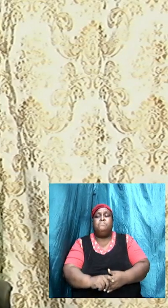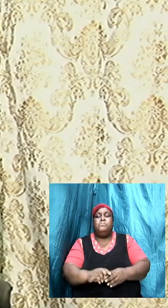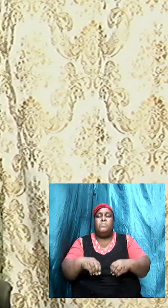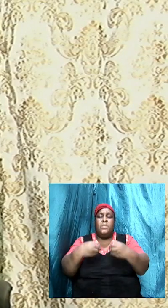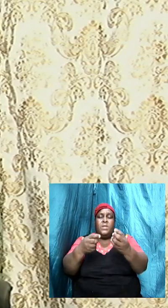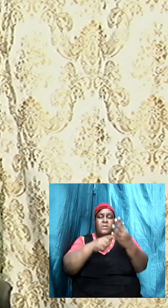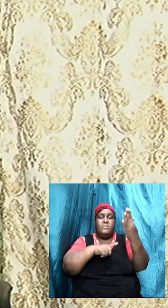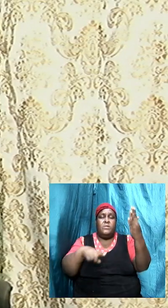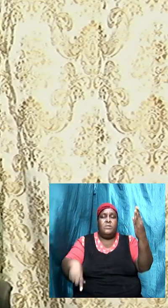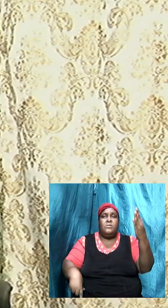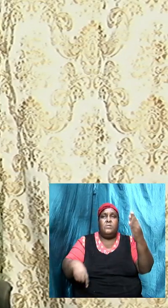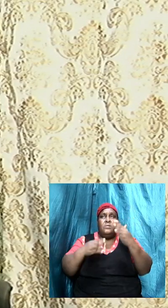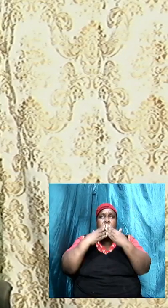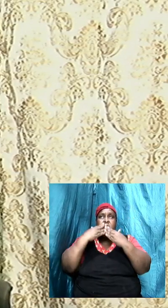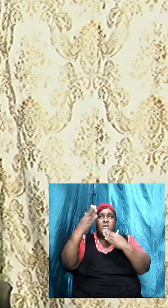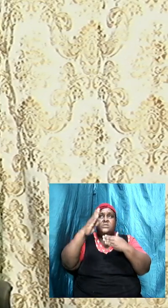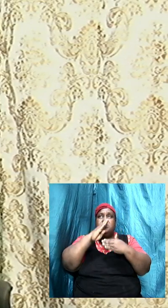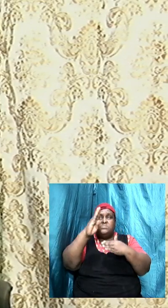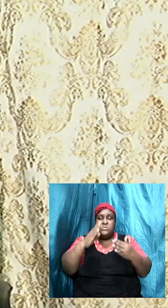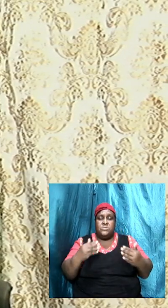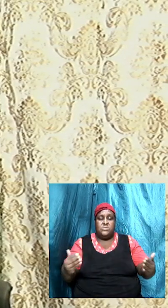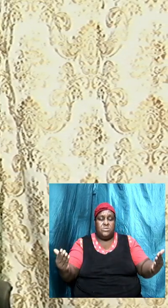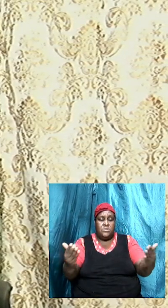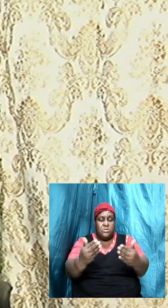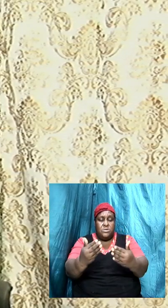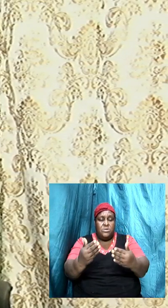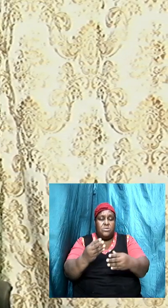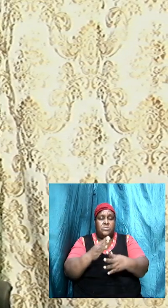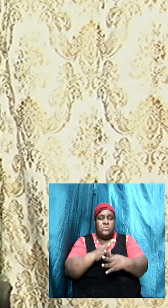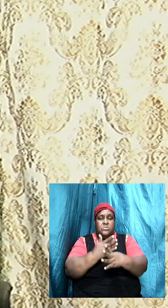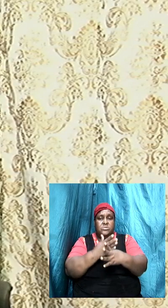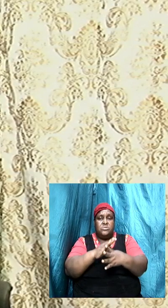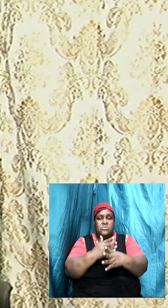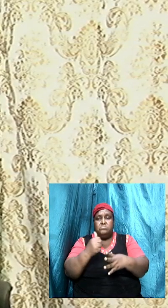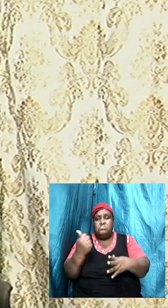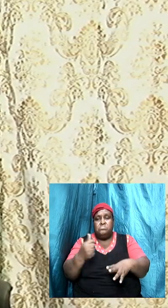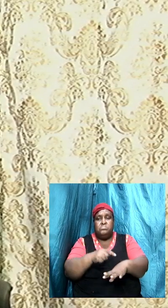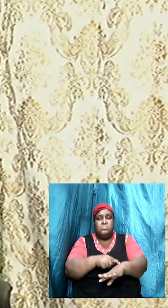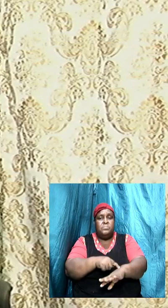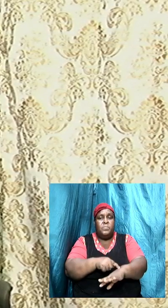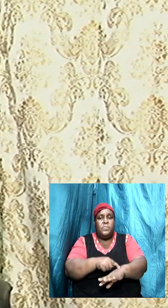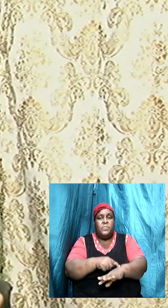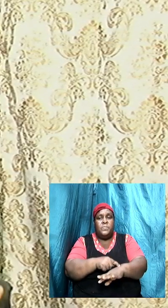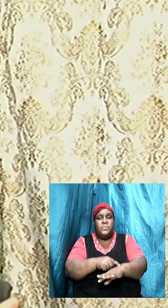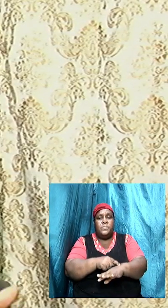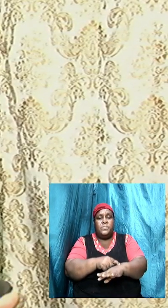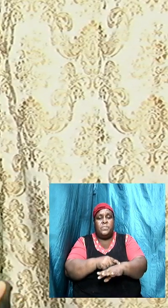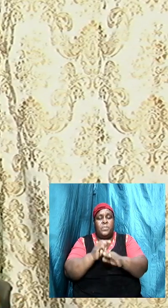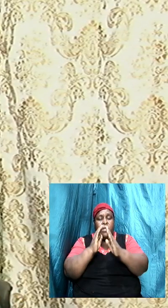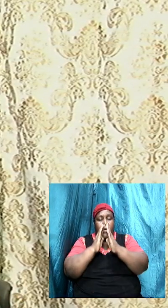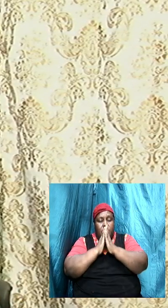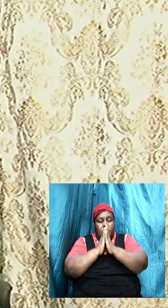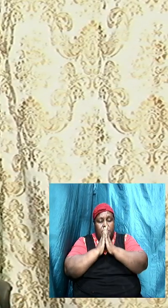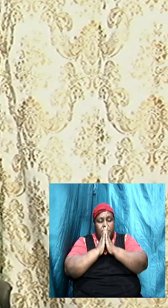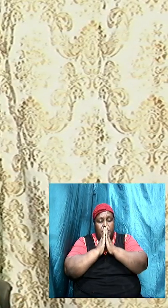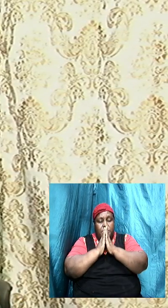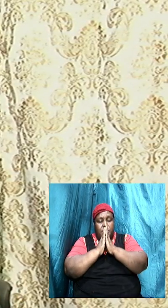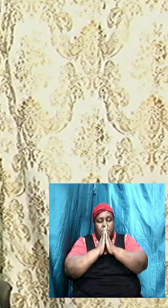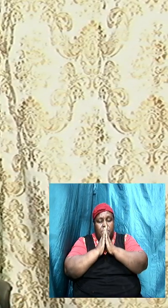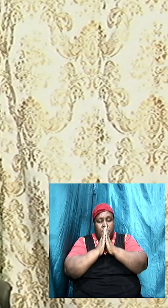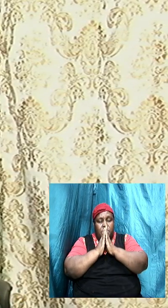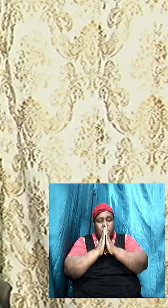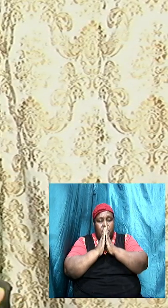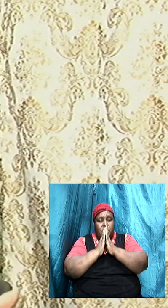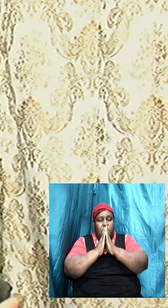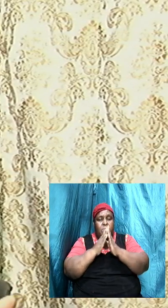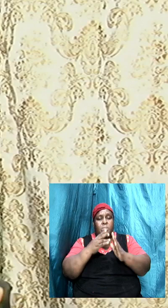Lord thanks just to be here to share with us another time. You know, my prayer is that,